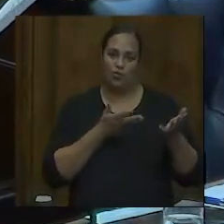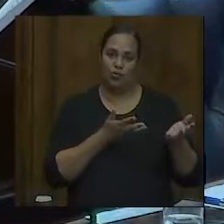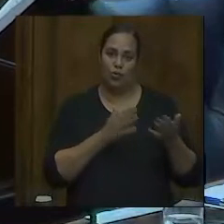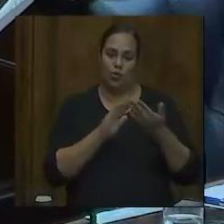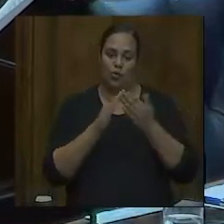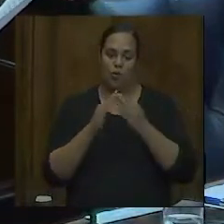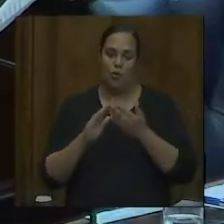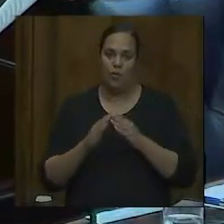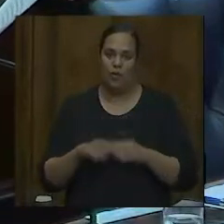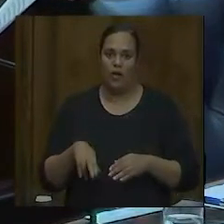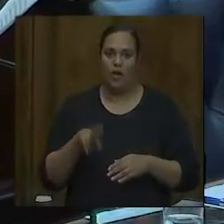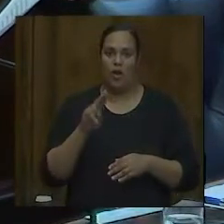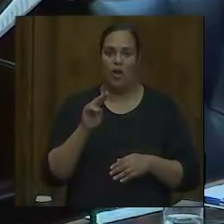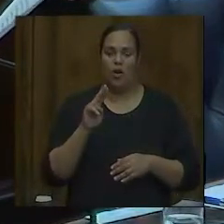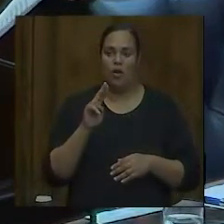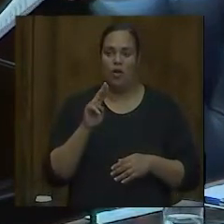of Eitzig not